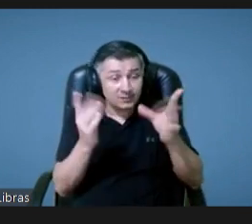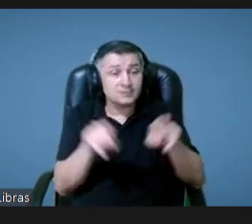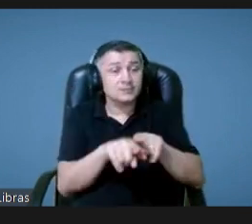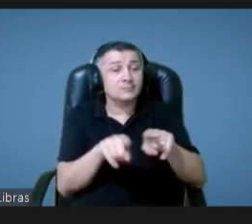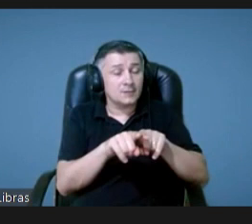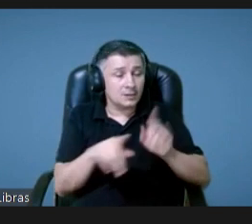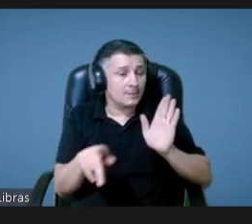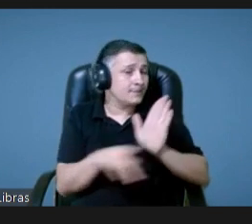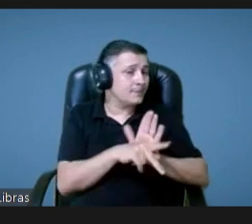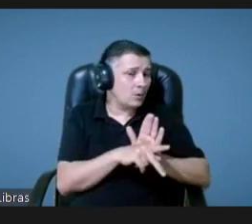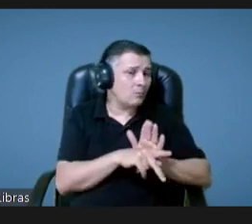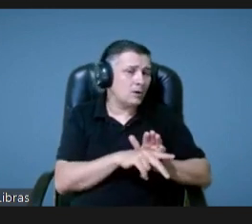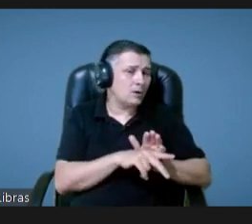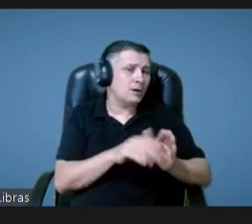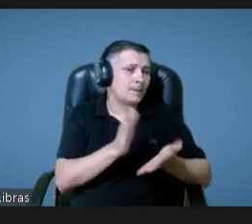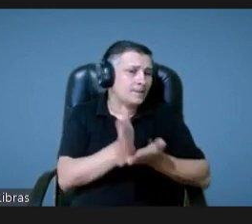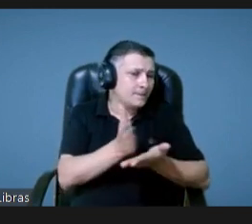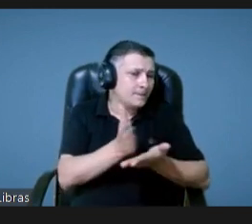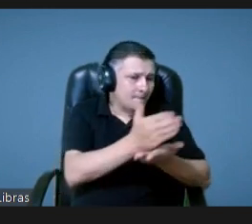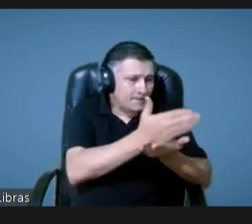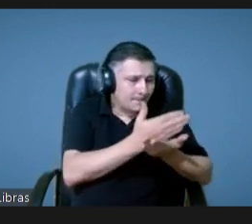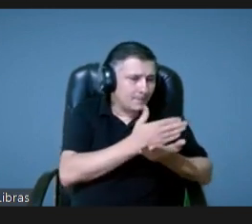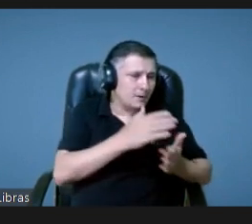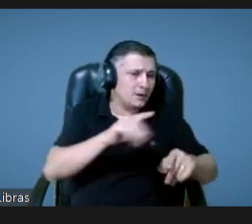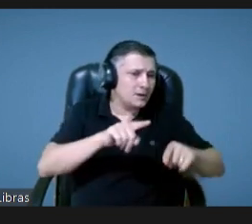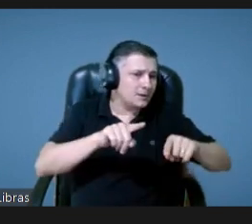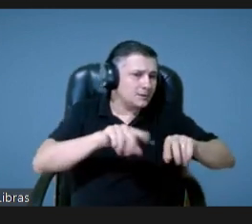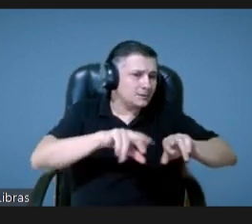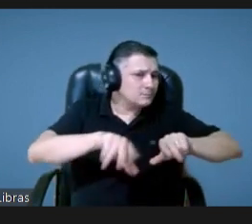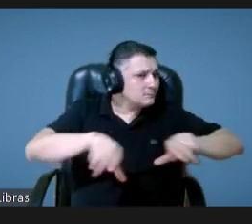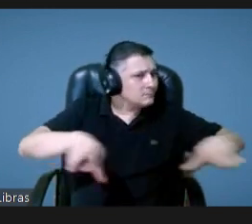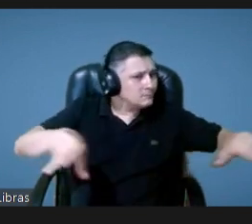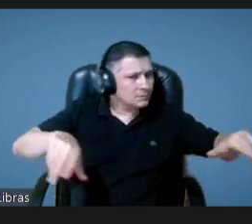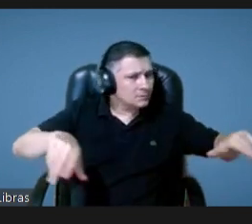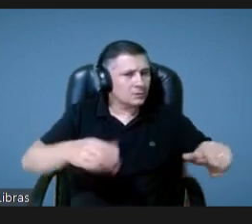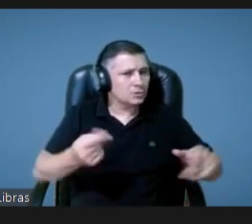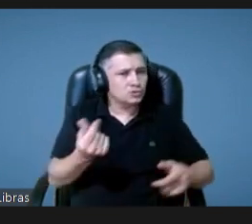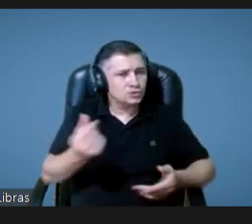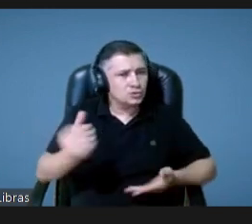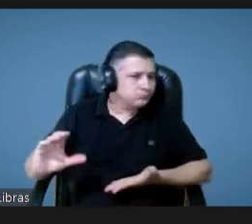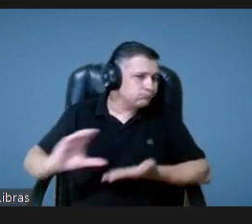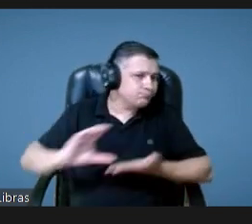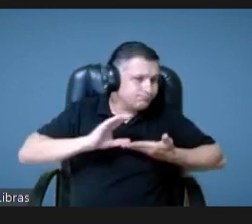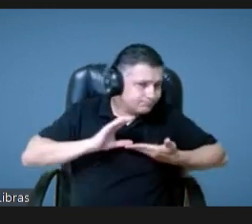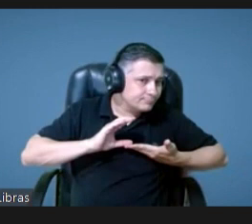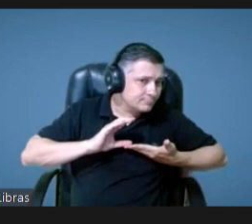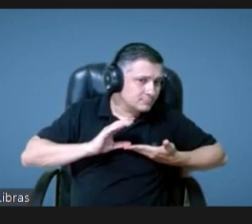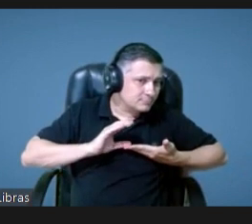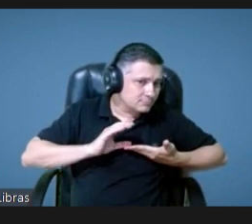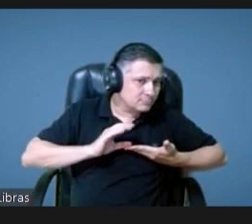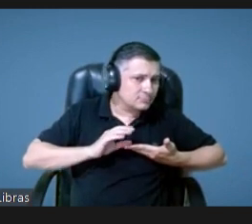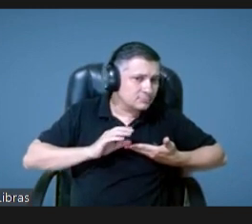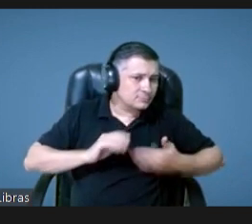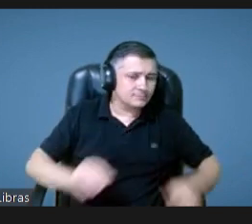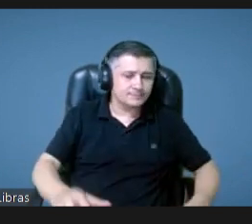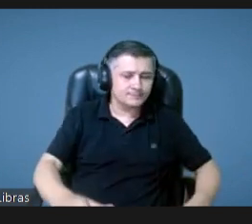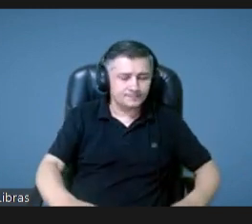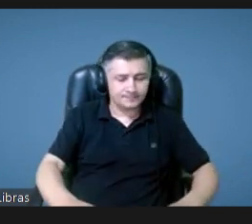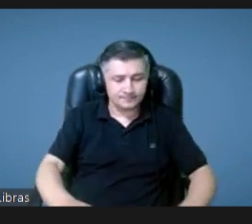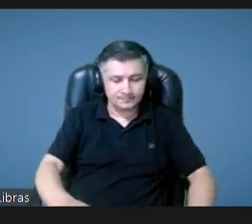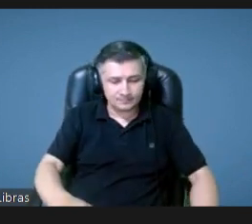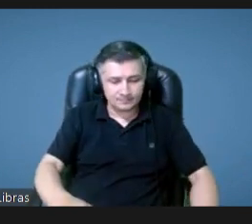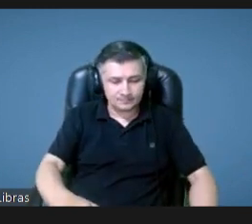at the down payments of the sale and purchase, but also the distribution of